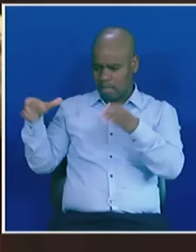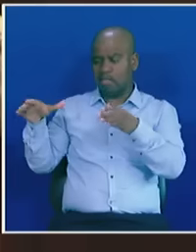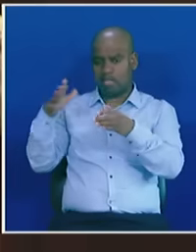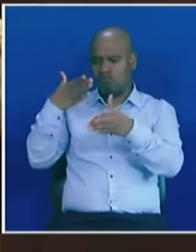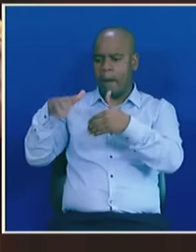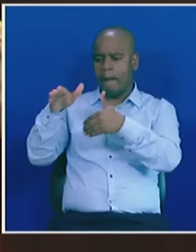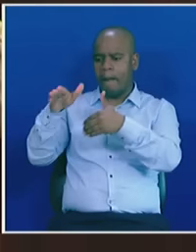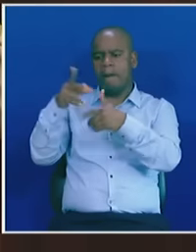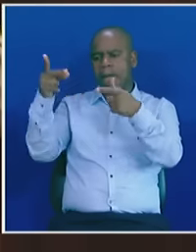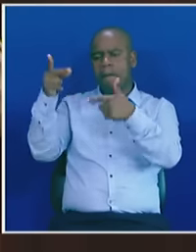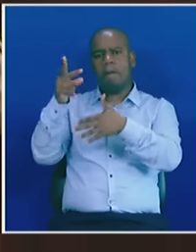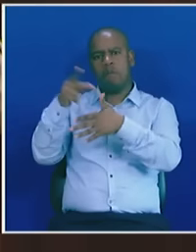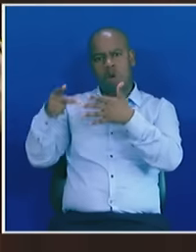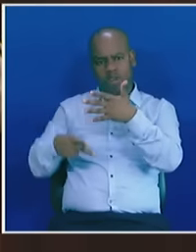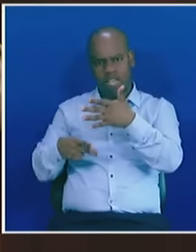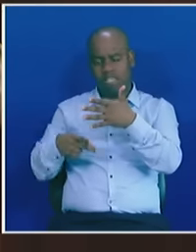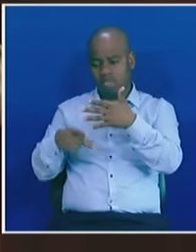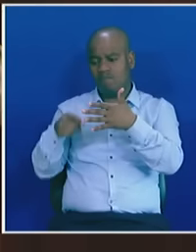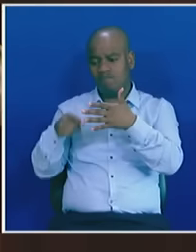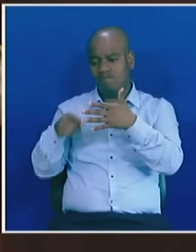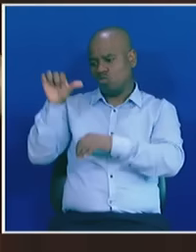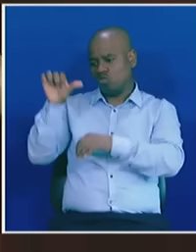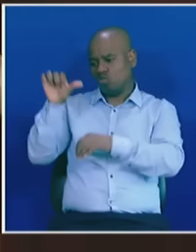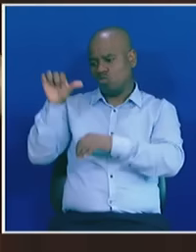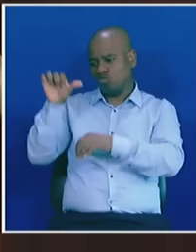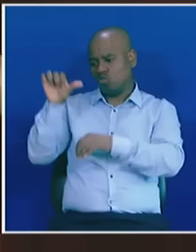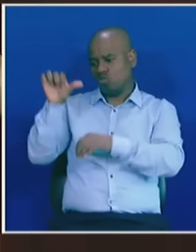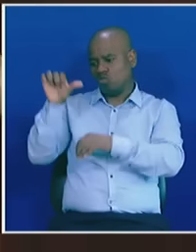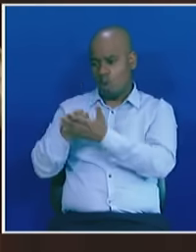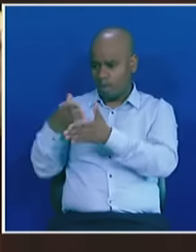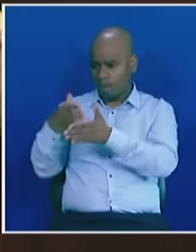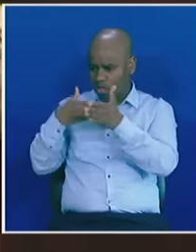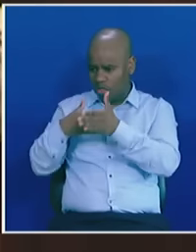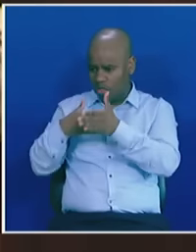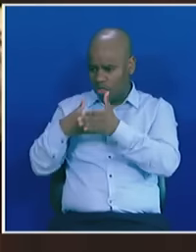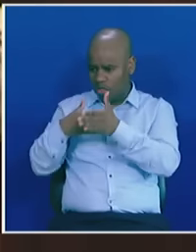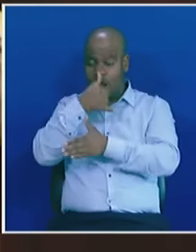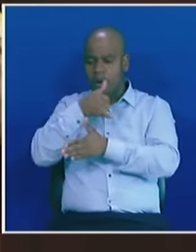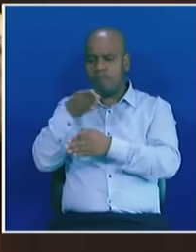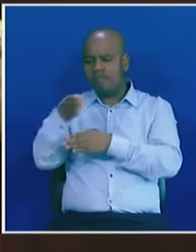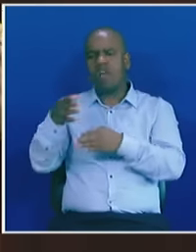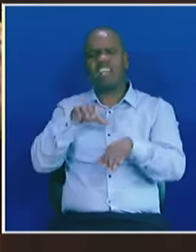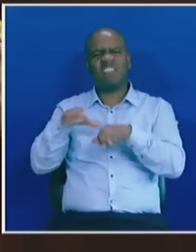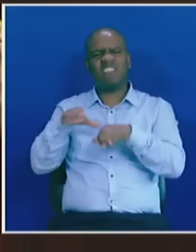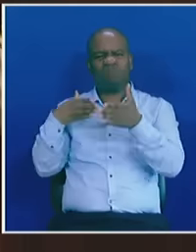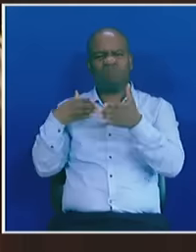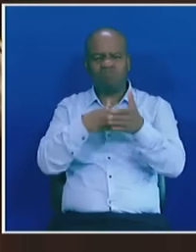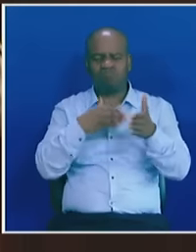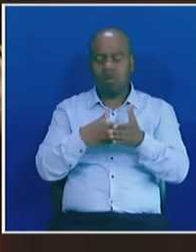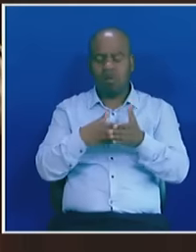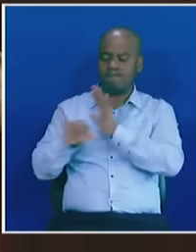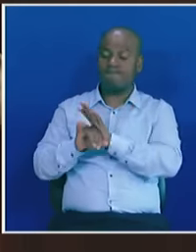towards the elimination of socio-economic impediment of crime and criminal activities. These